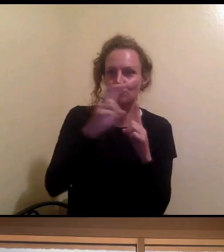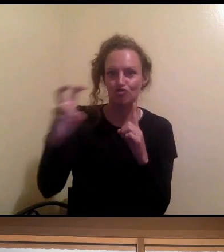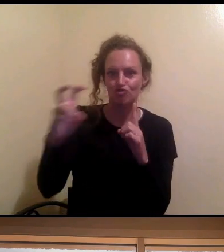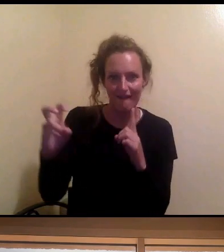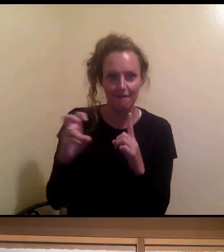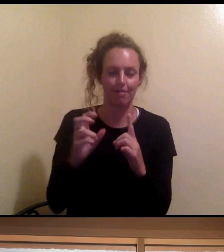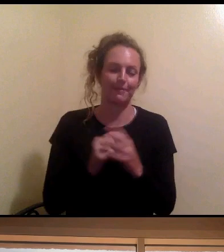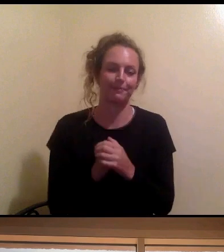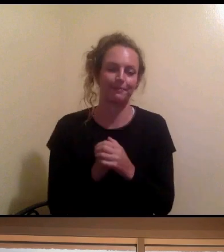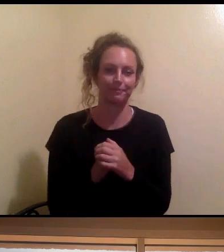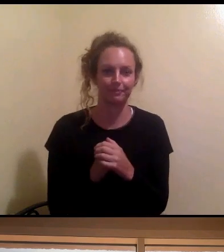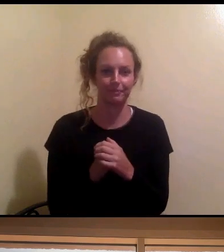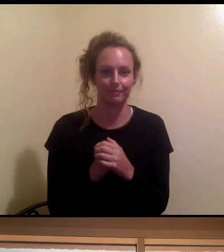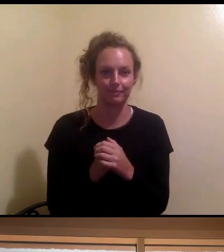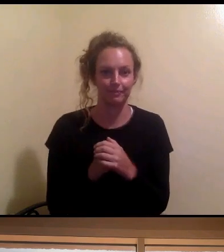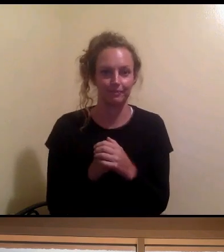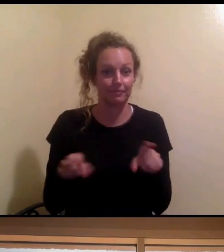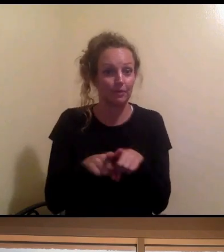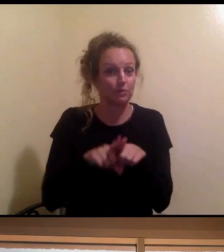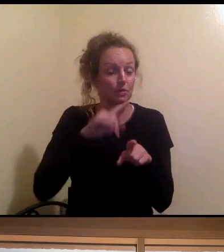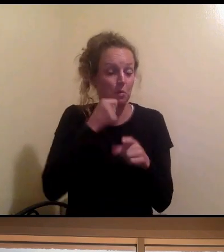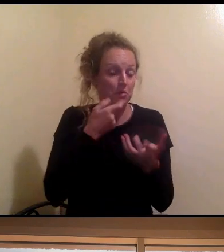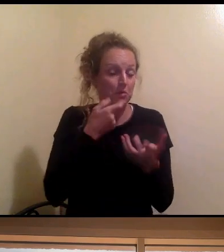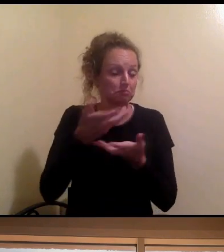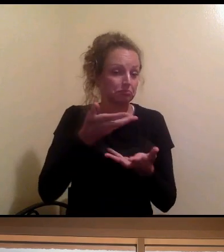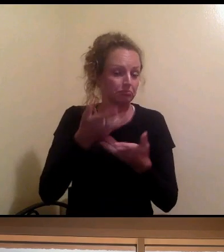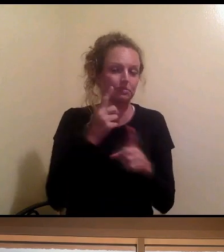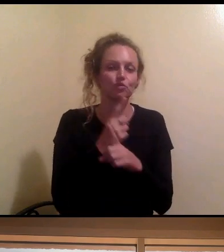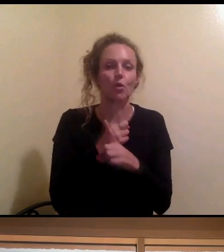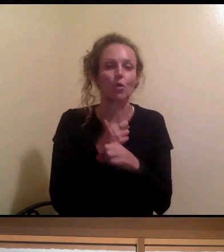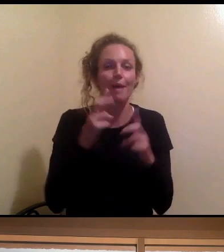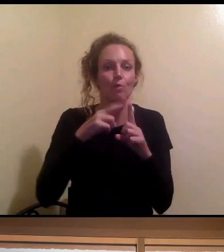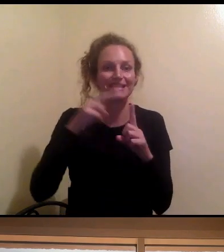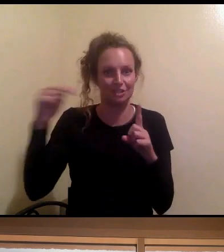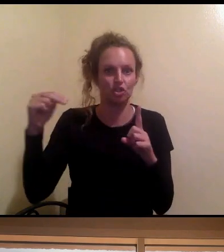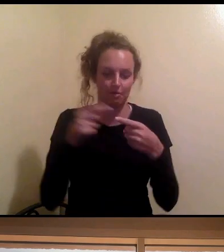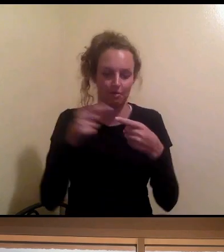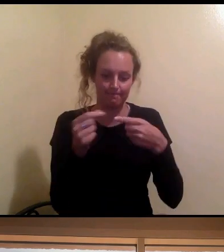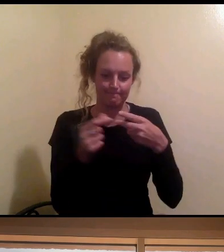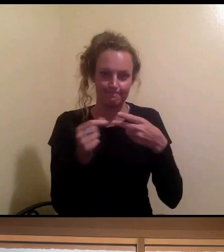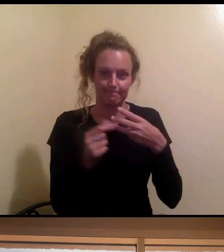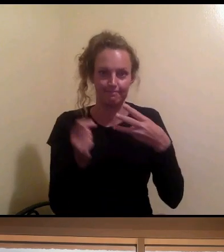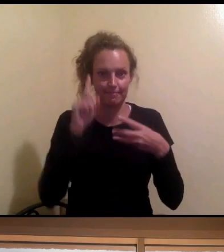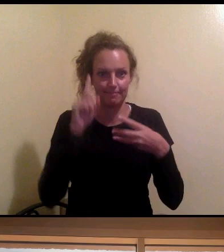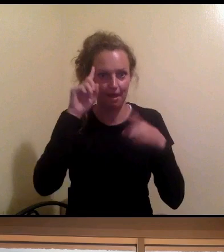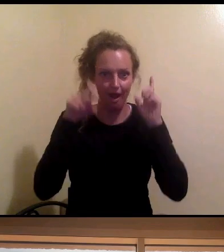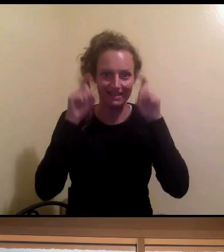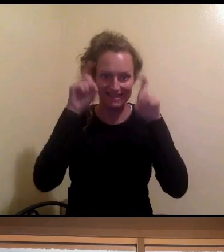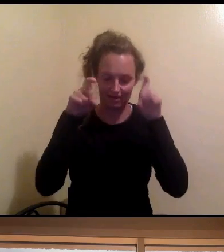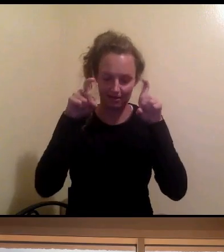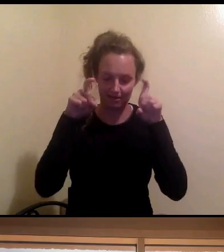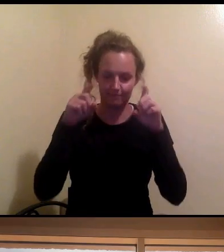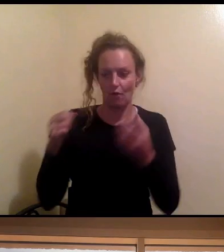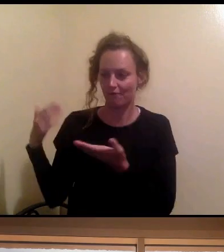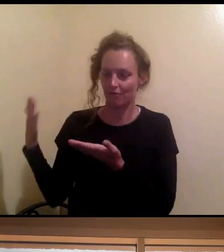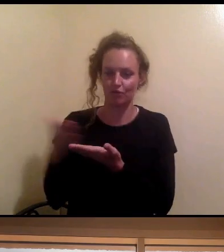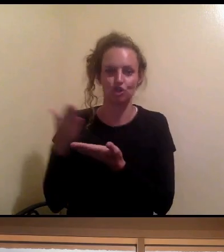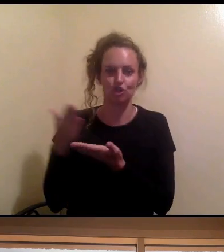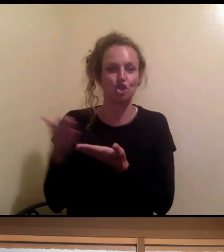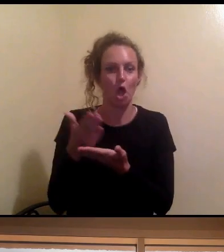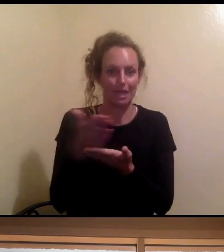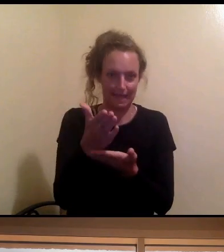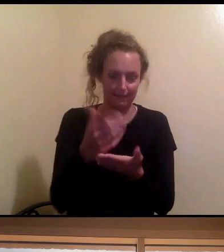going to be discussing some of the digital elements of the journey to join up the whole journey for travelers and tourists.